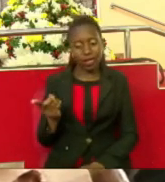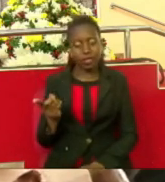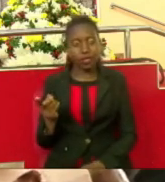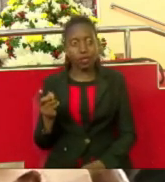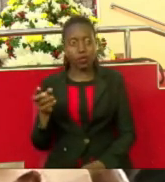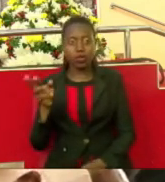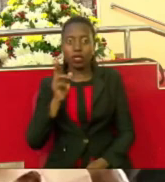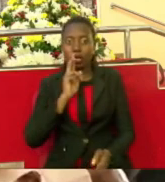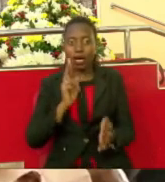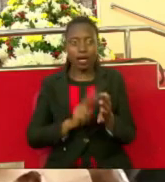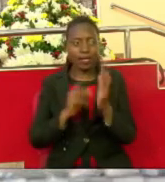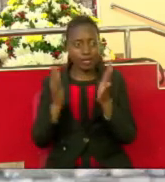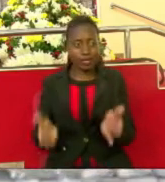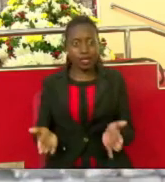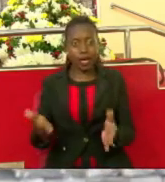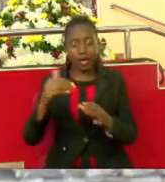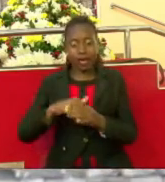And he was telling us,